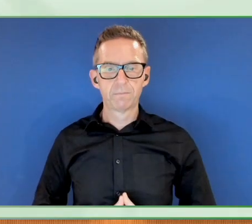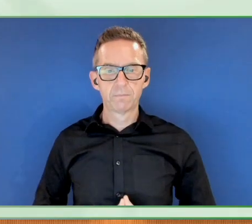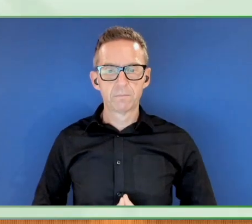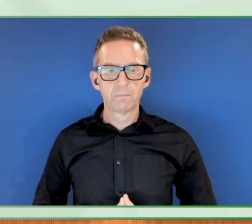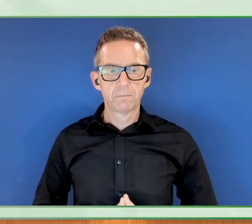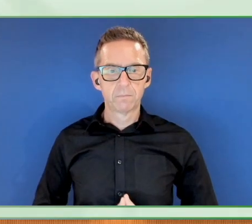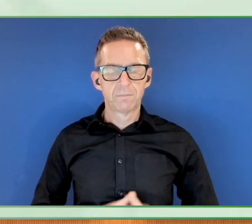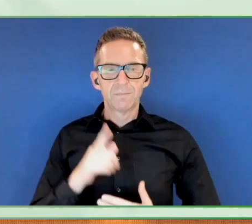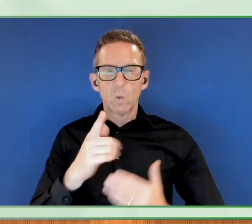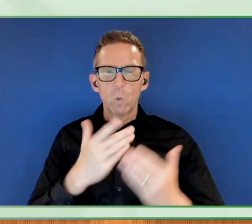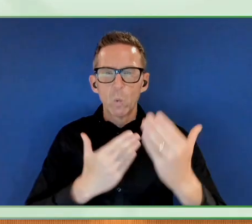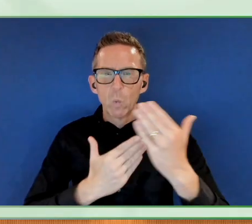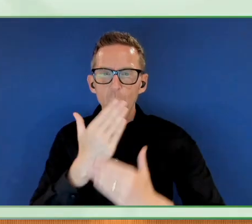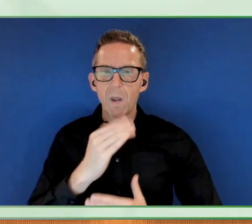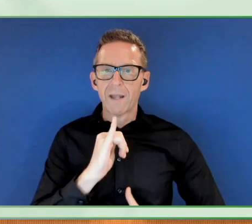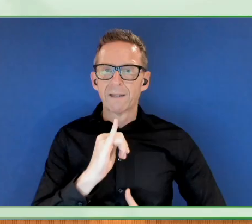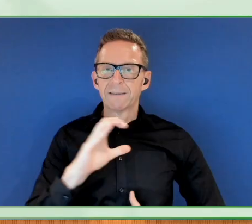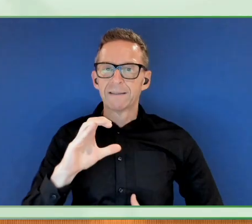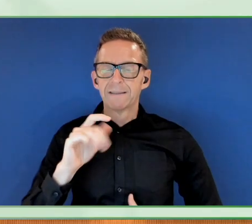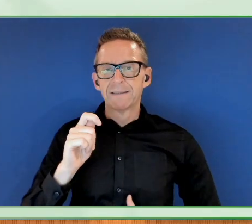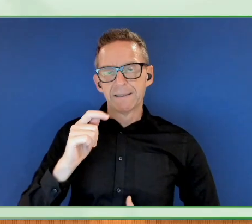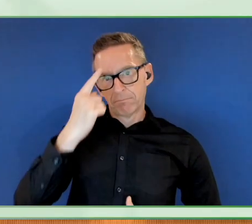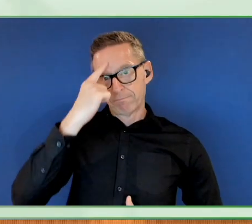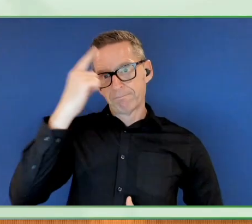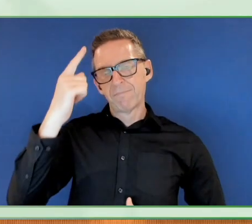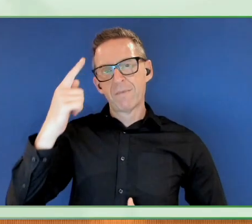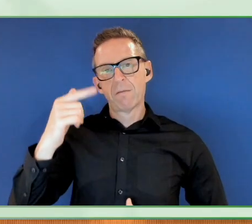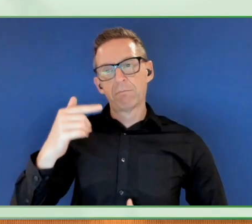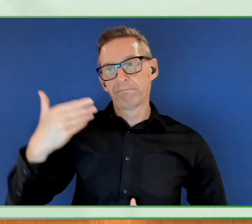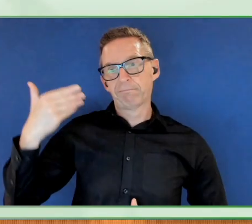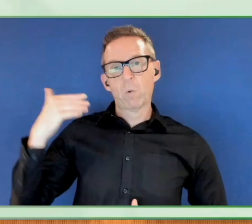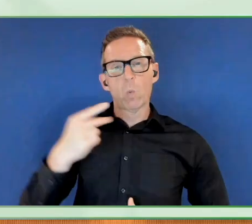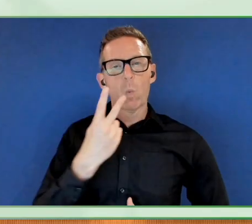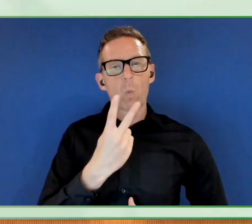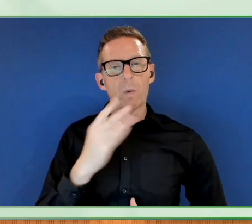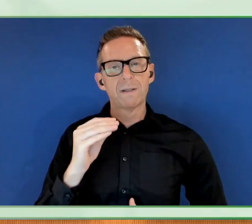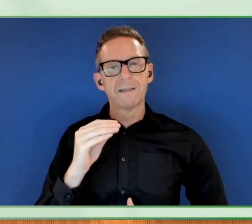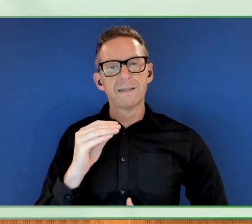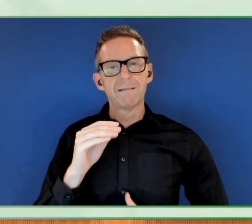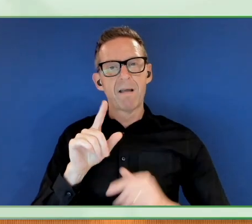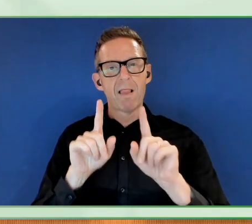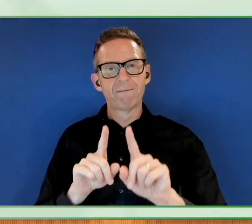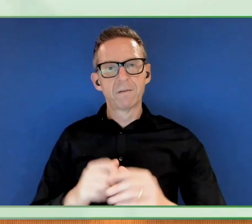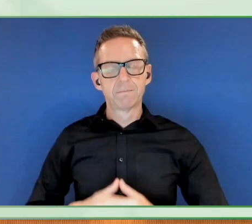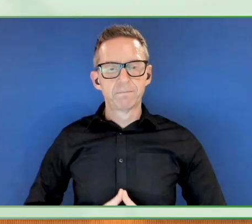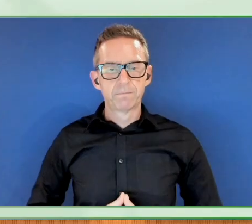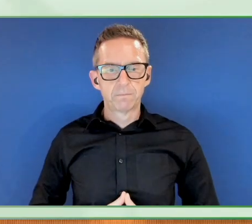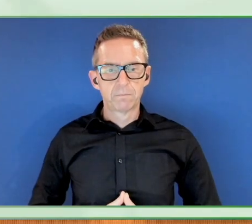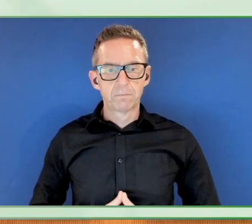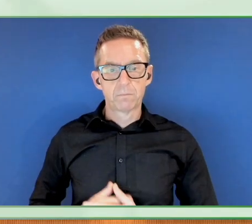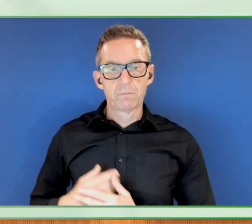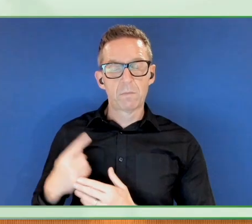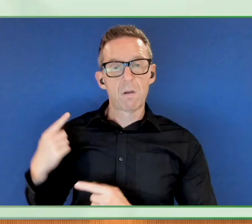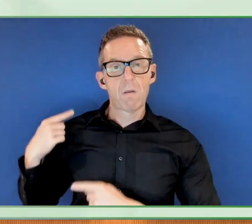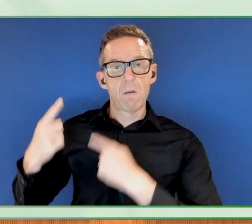in 2011. And back then, universal design was equal to